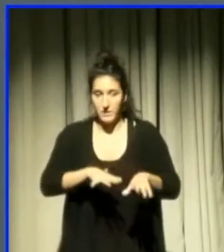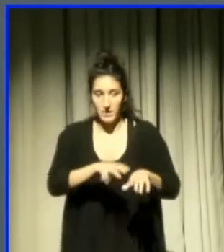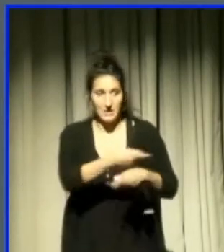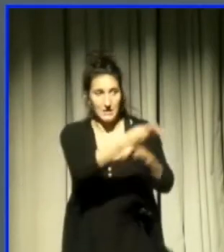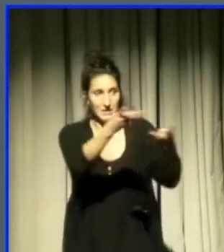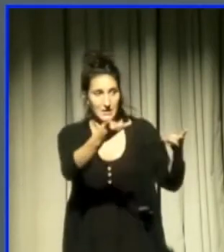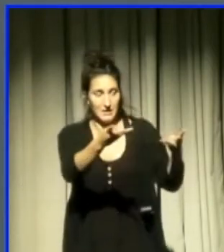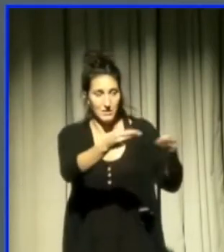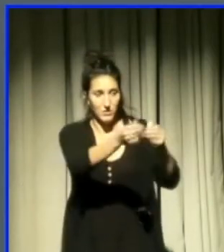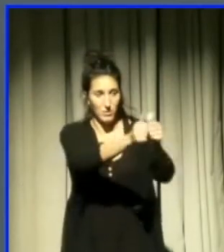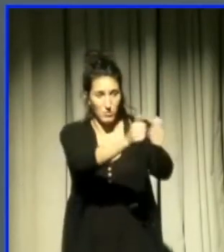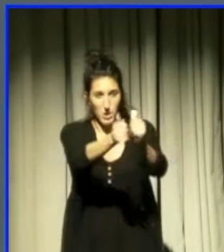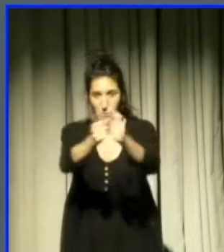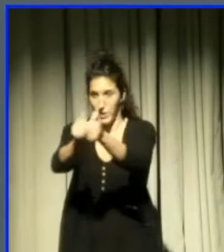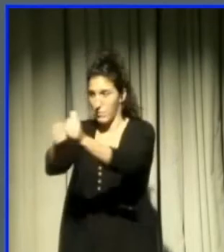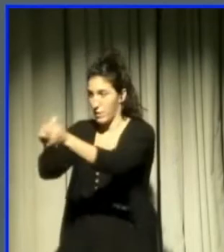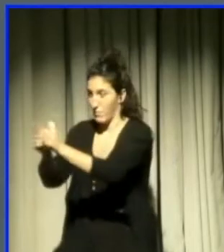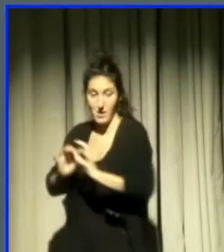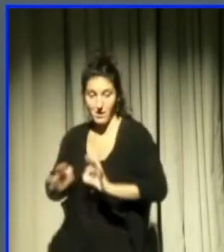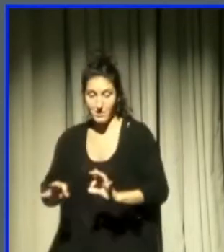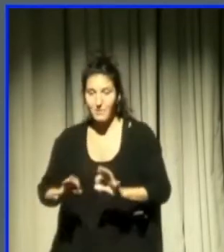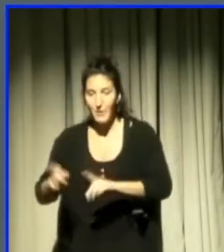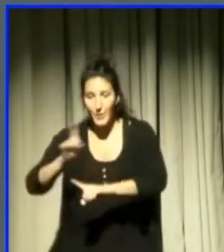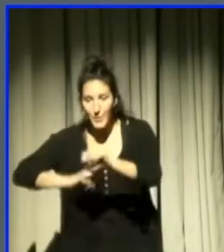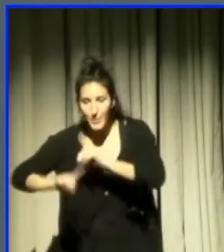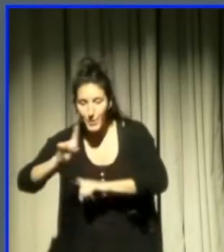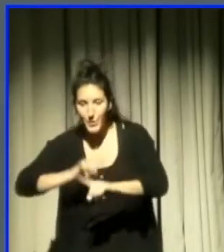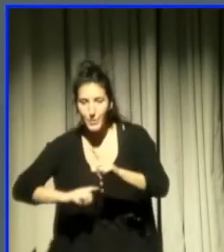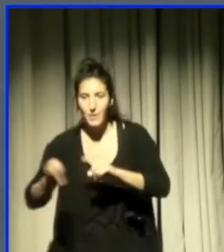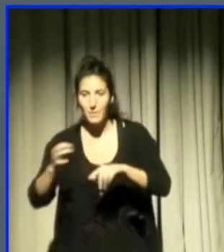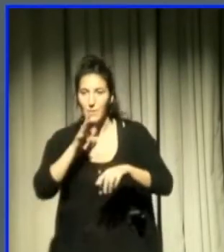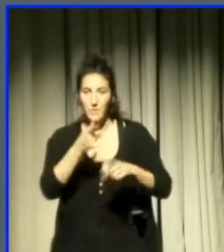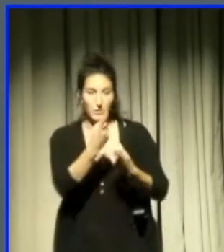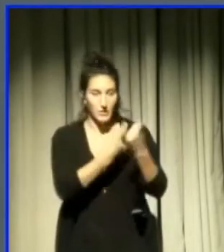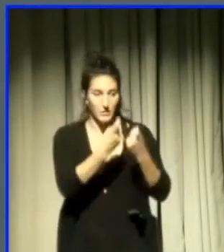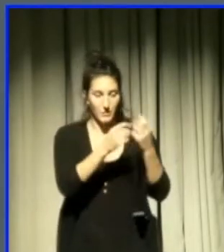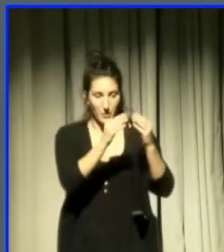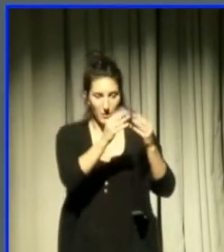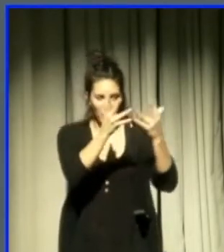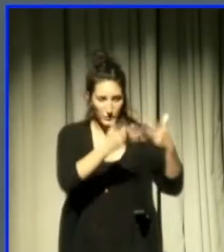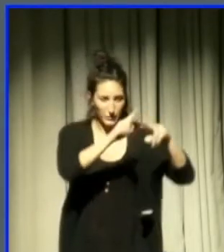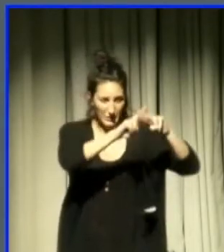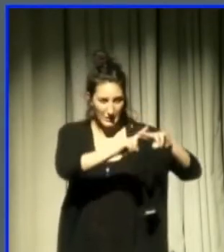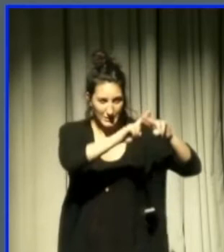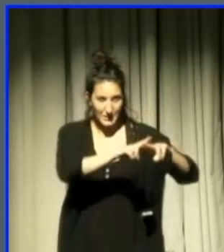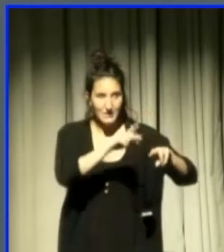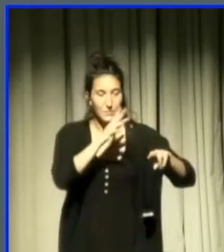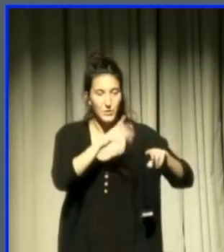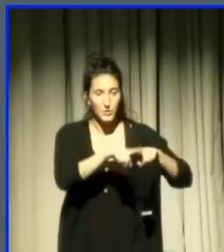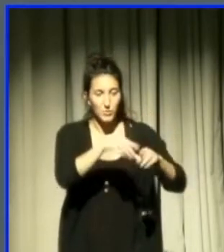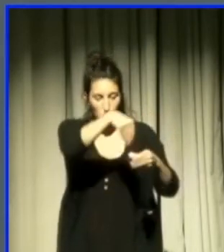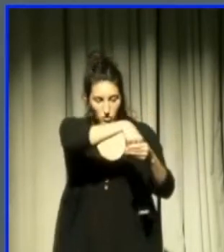a problem when you are using this kind of data to provide interesting and insightful content and directions to